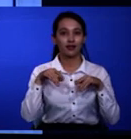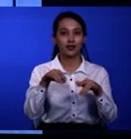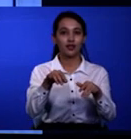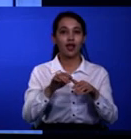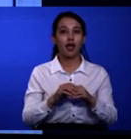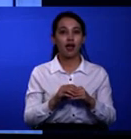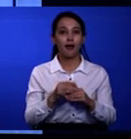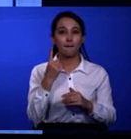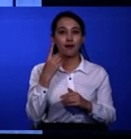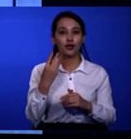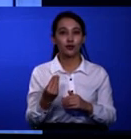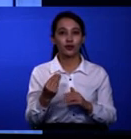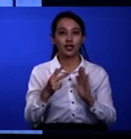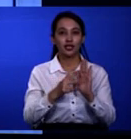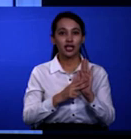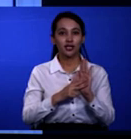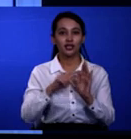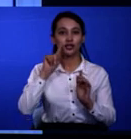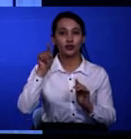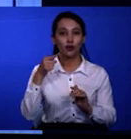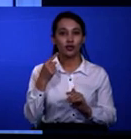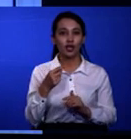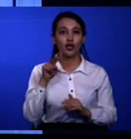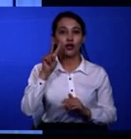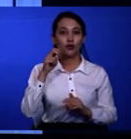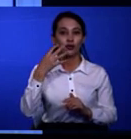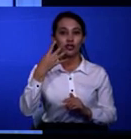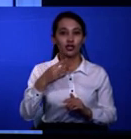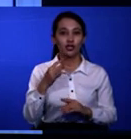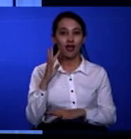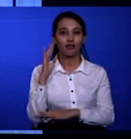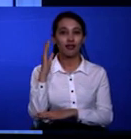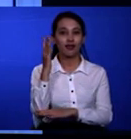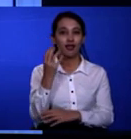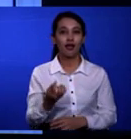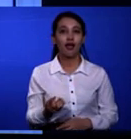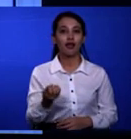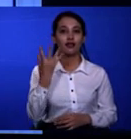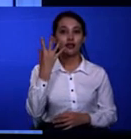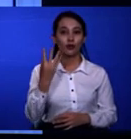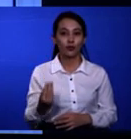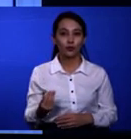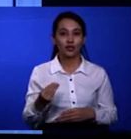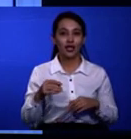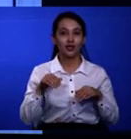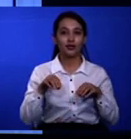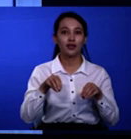kunda 8 soat. 240 ta ko'chatni necha kunda ekadi?